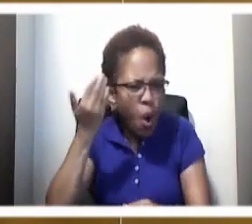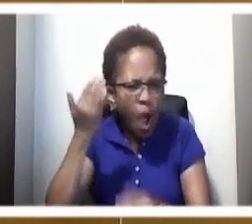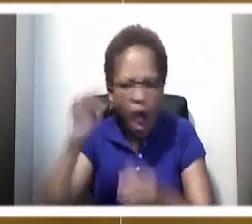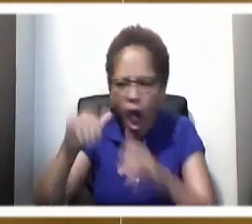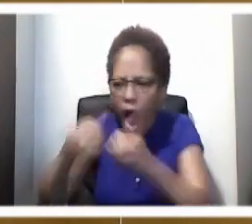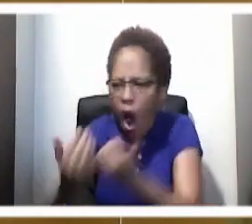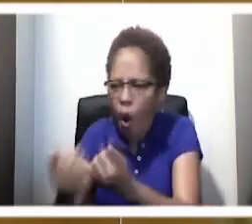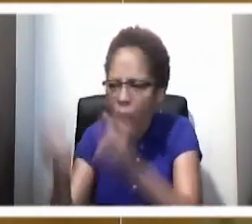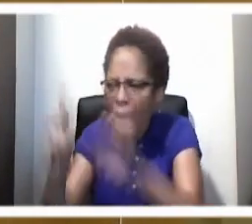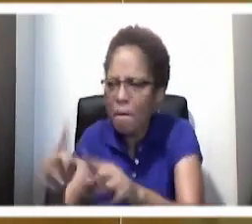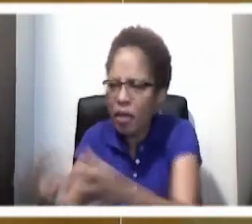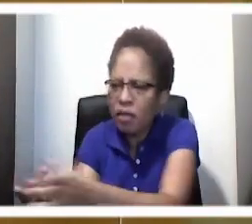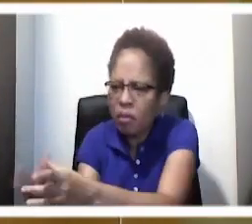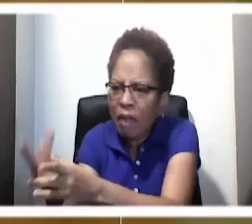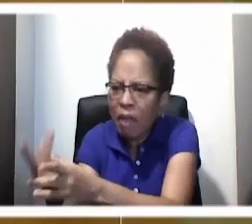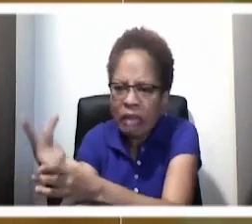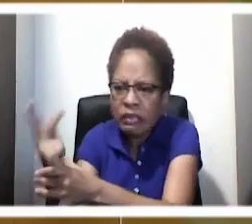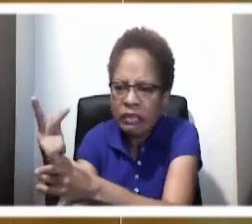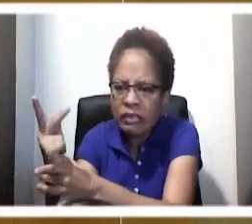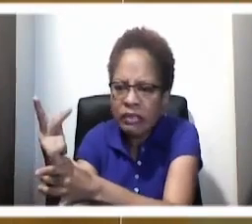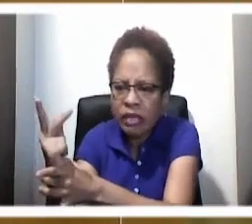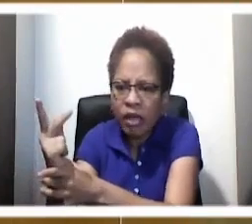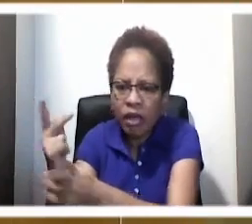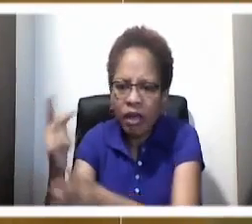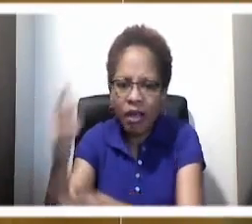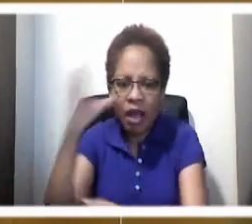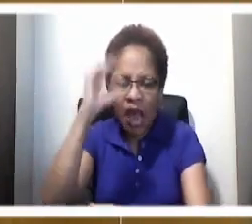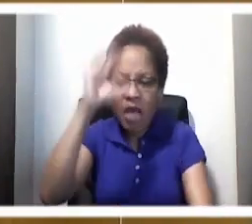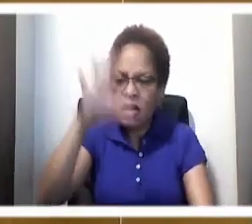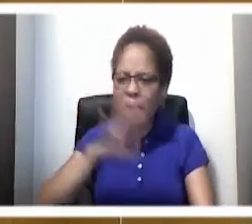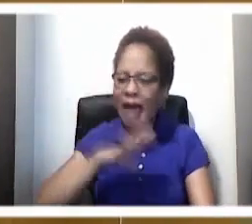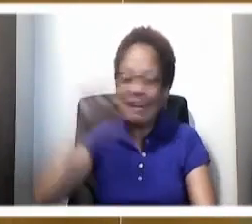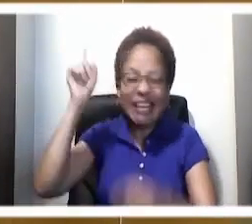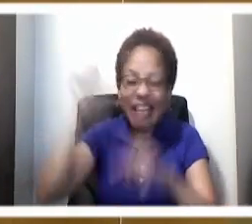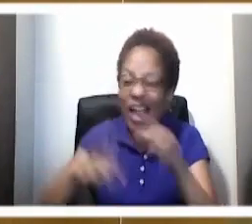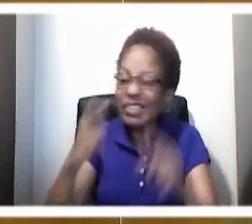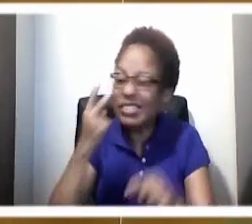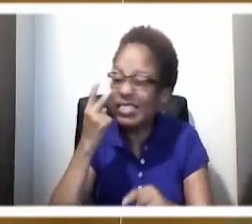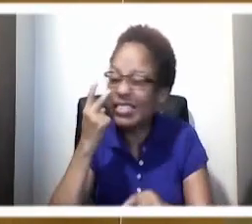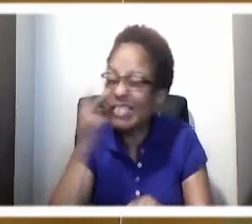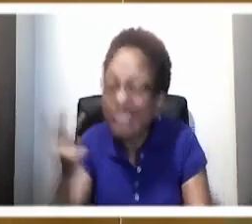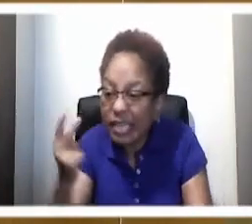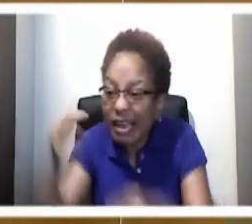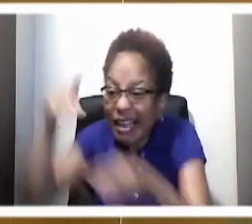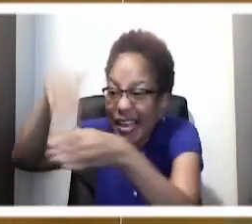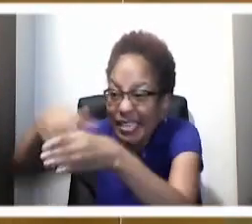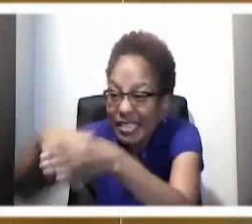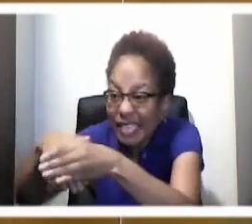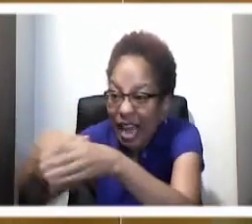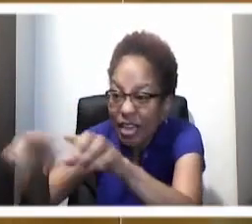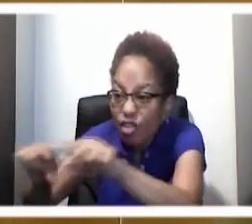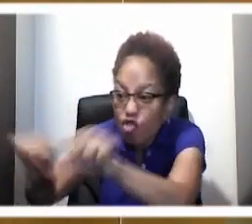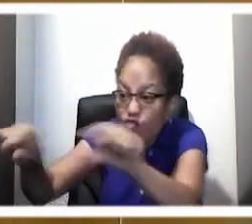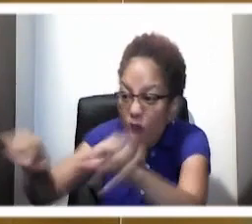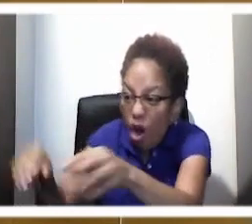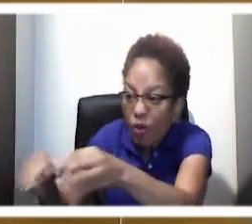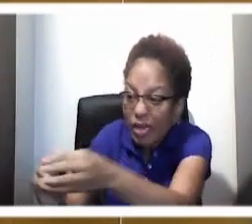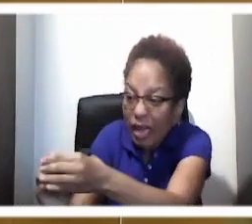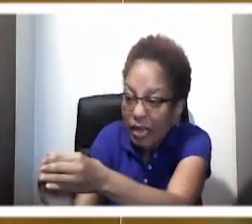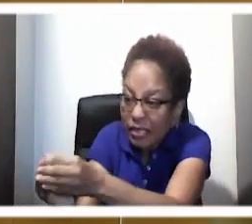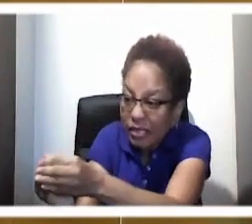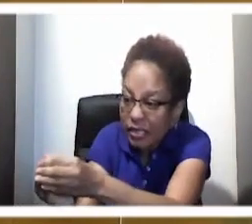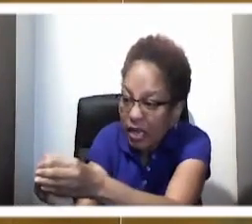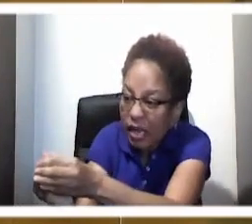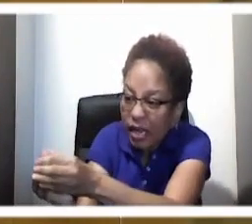In other words, the farmer, the man, cannot see the actual sprouting. But he goes off